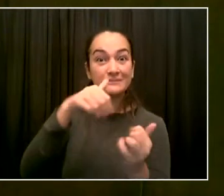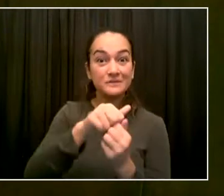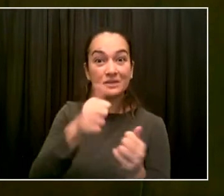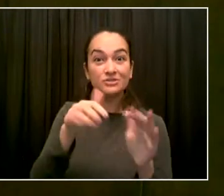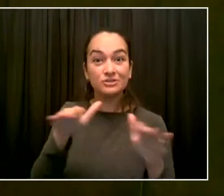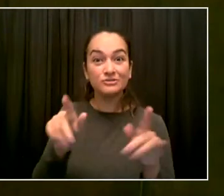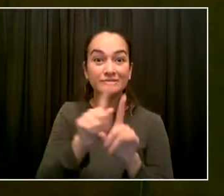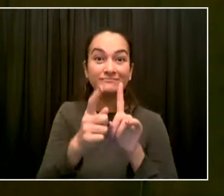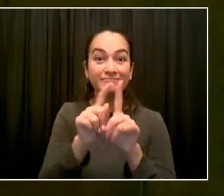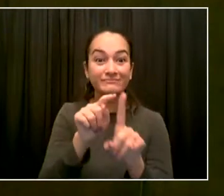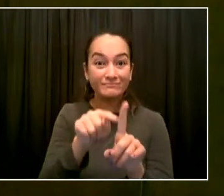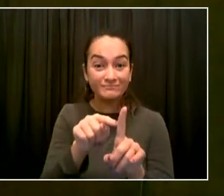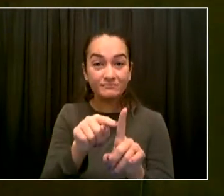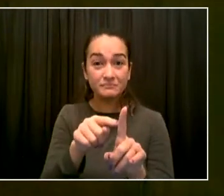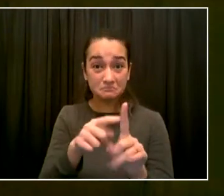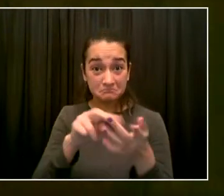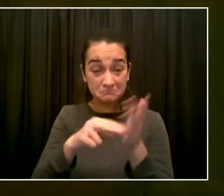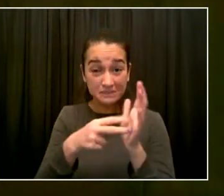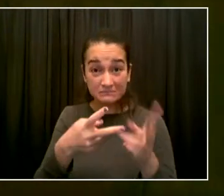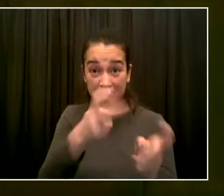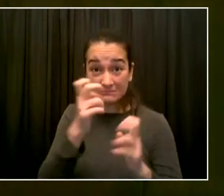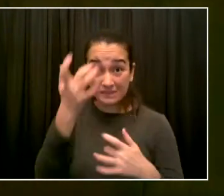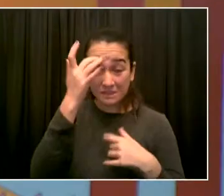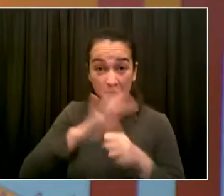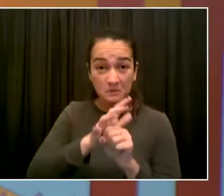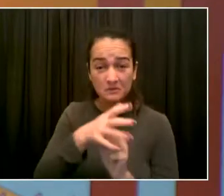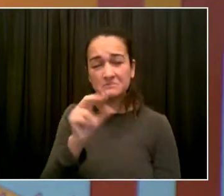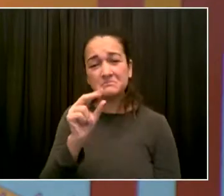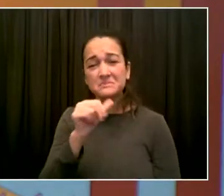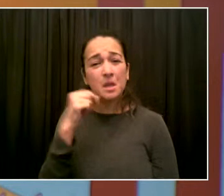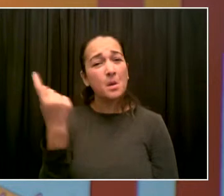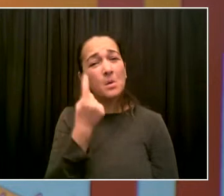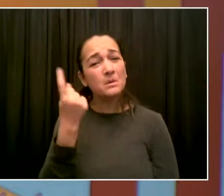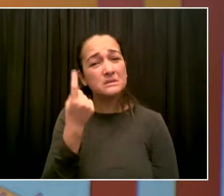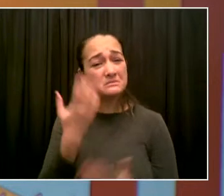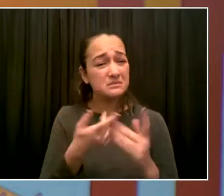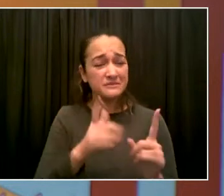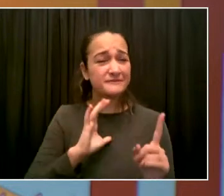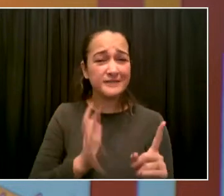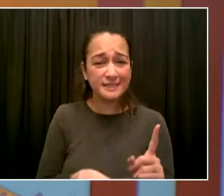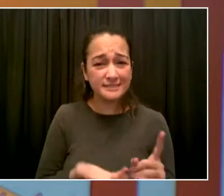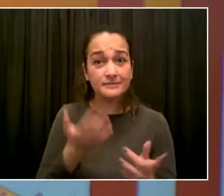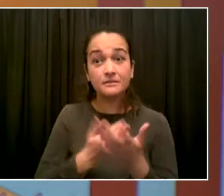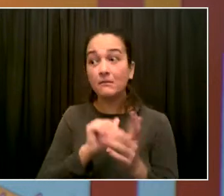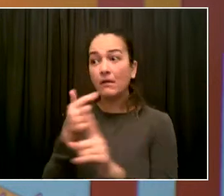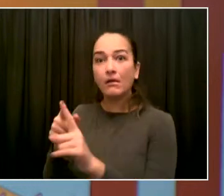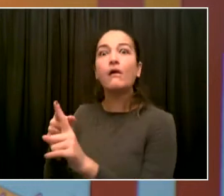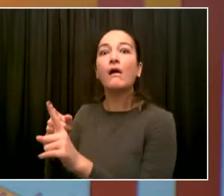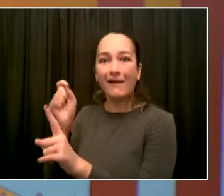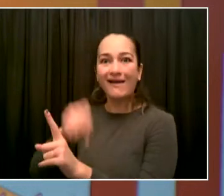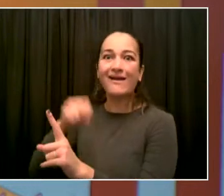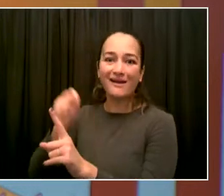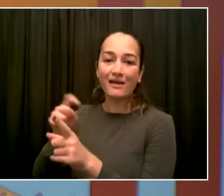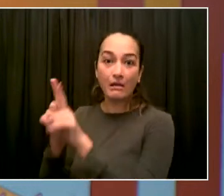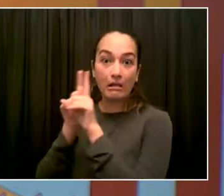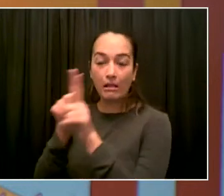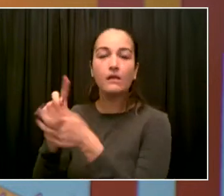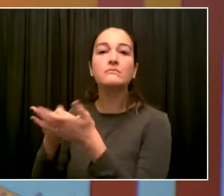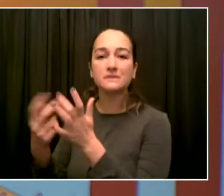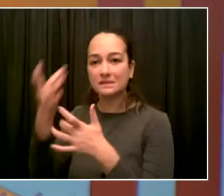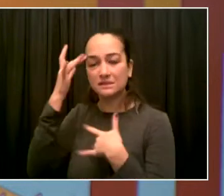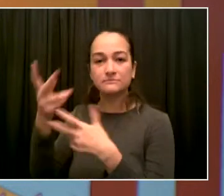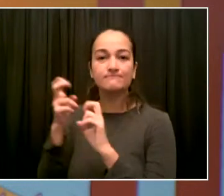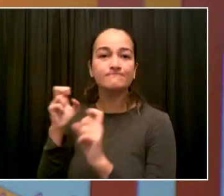made in the best interest of the child. And I want to say, Dr. Katz, thank you for your leadership, and Ted Long,